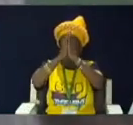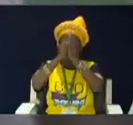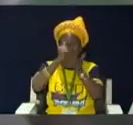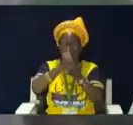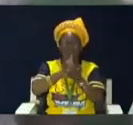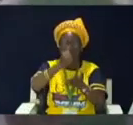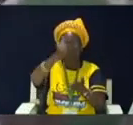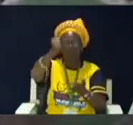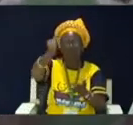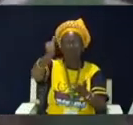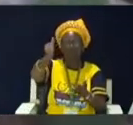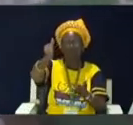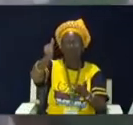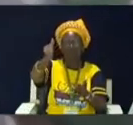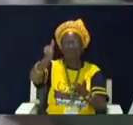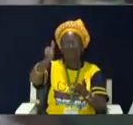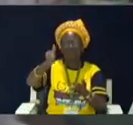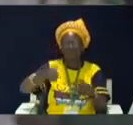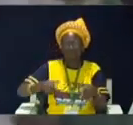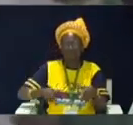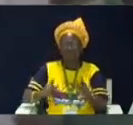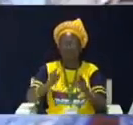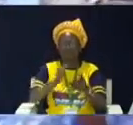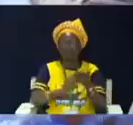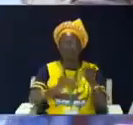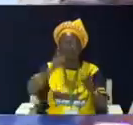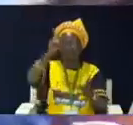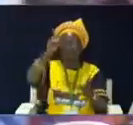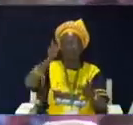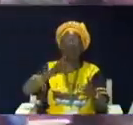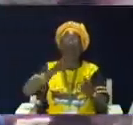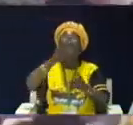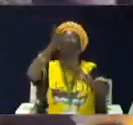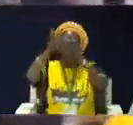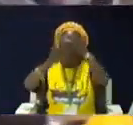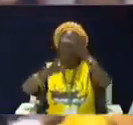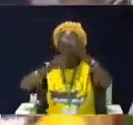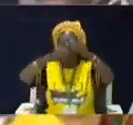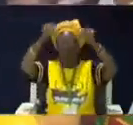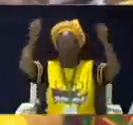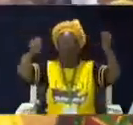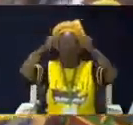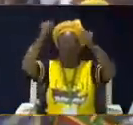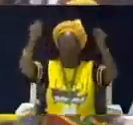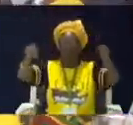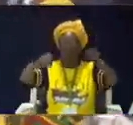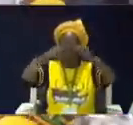Amen. Let someone shout hallelujah.